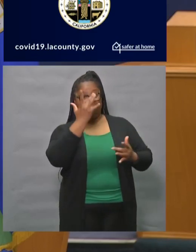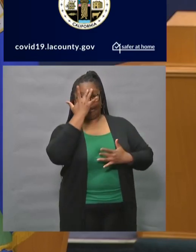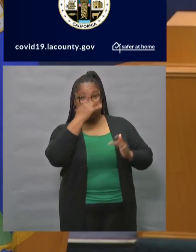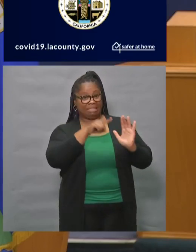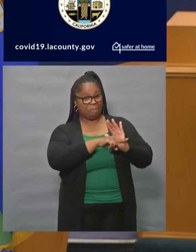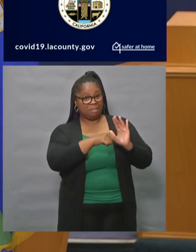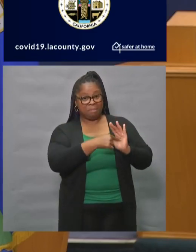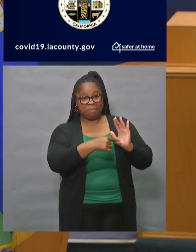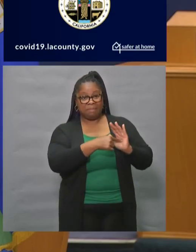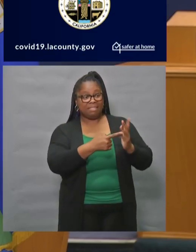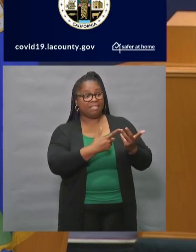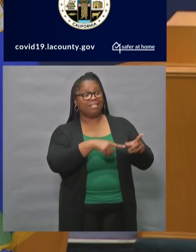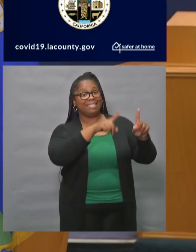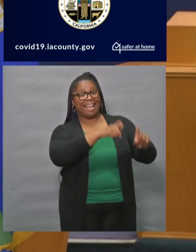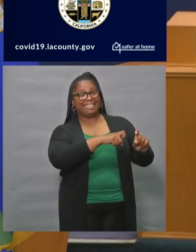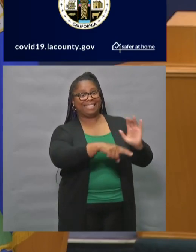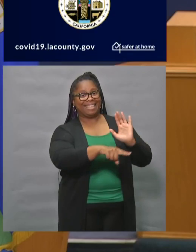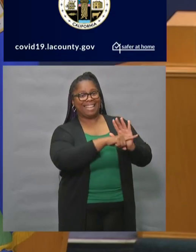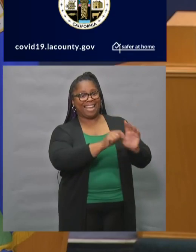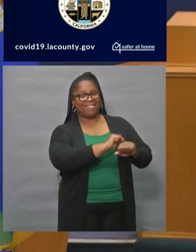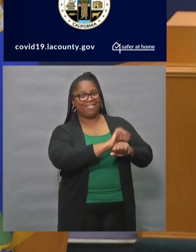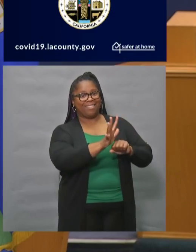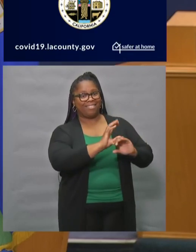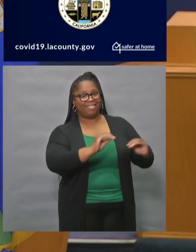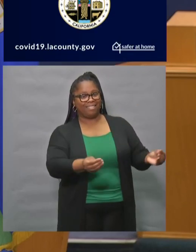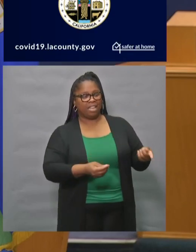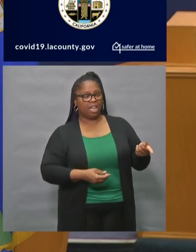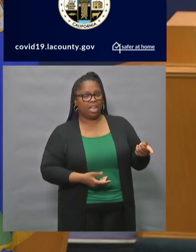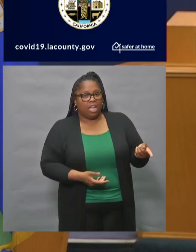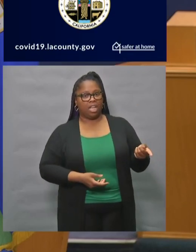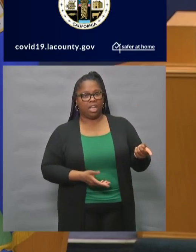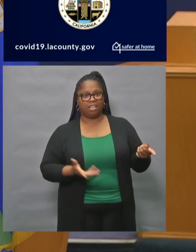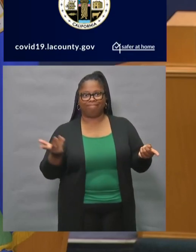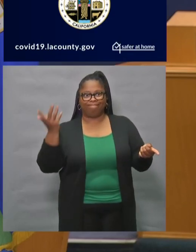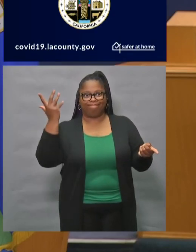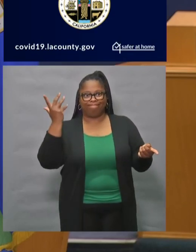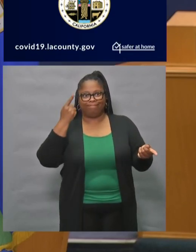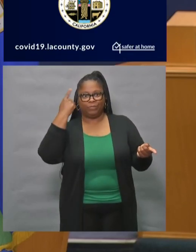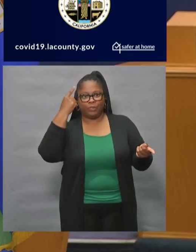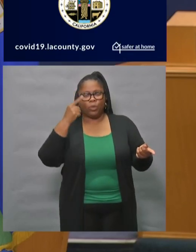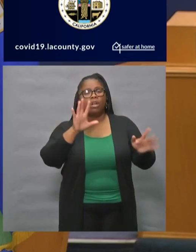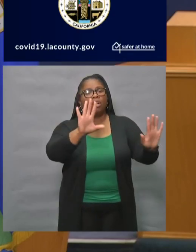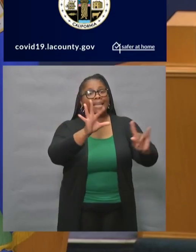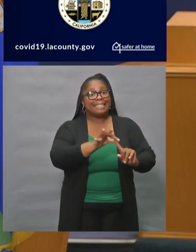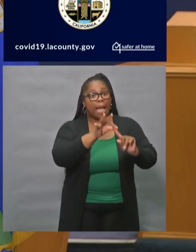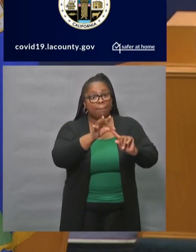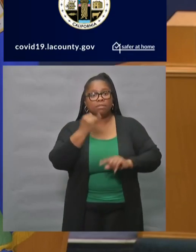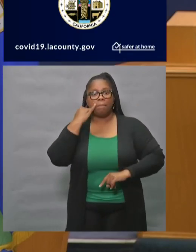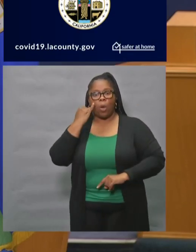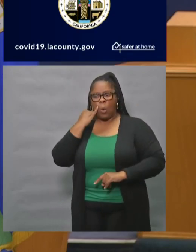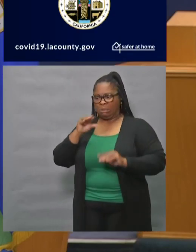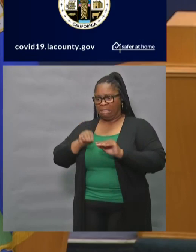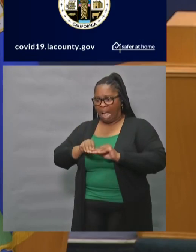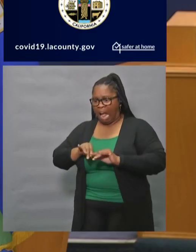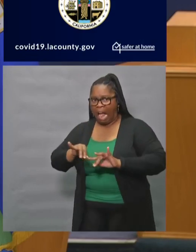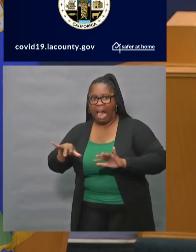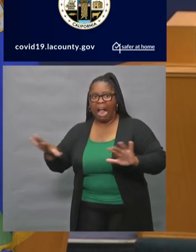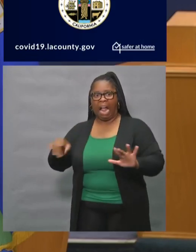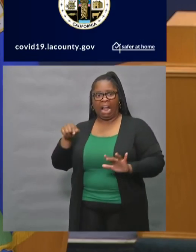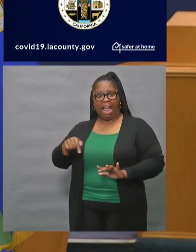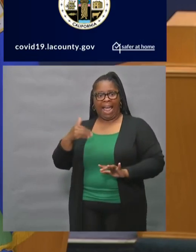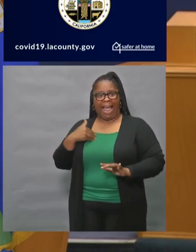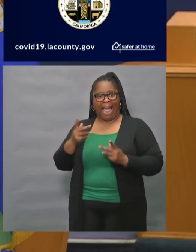broad usefulness. Now, there are exceptions to that. If you have an outbreak in a skilled nursing facility or in a homeless shelter, shelter or an encampment, and you're